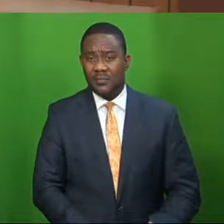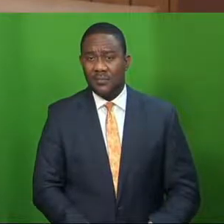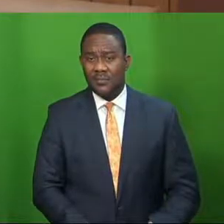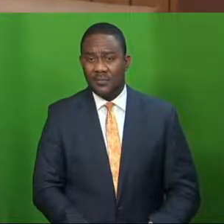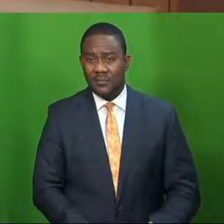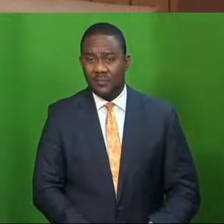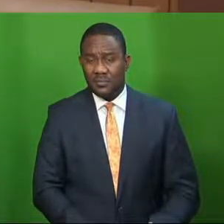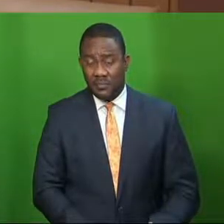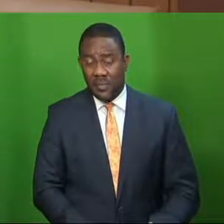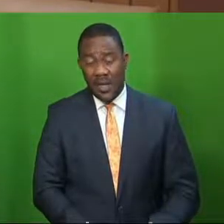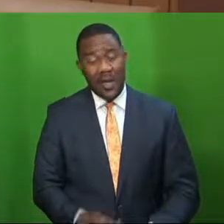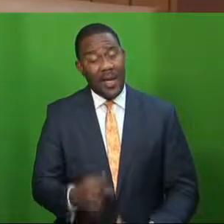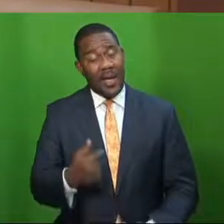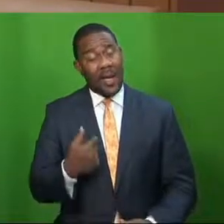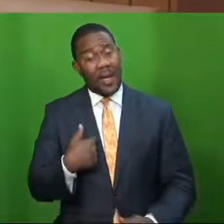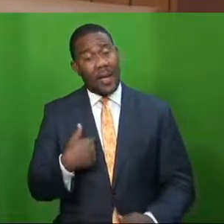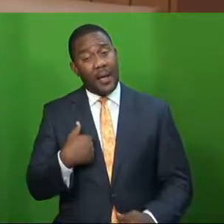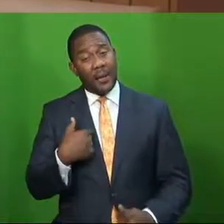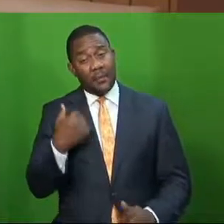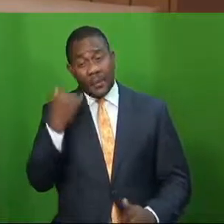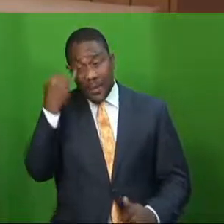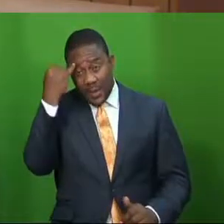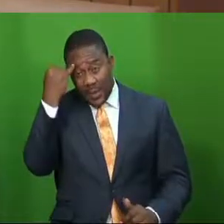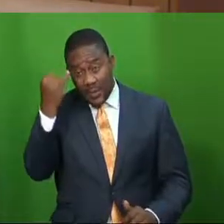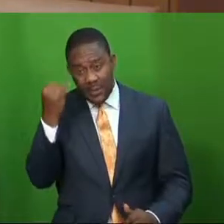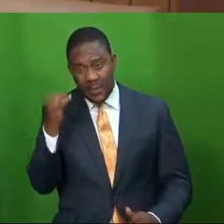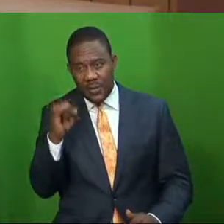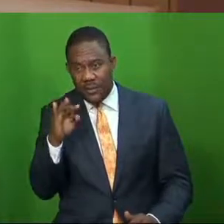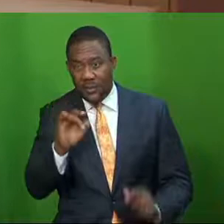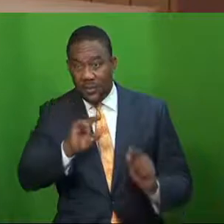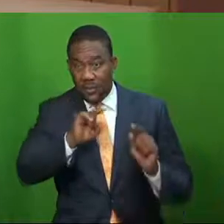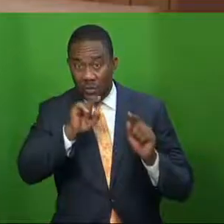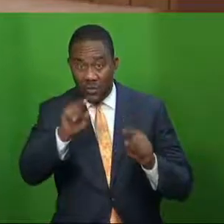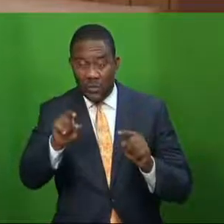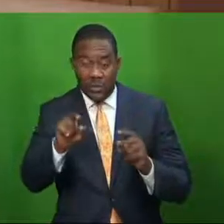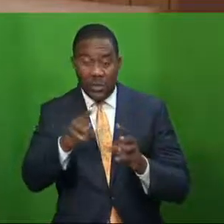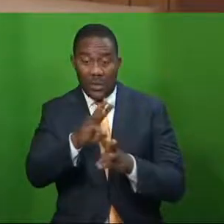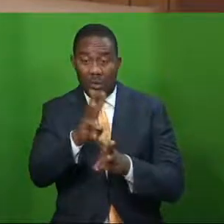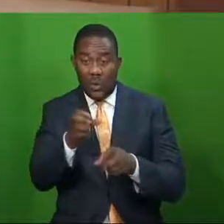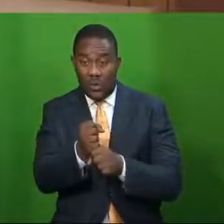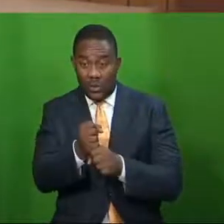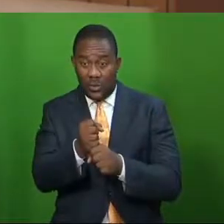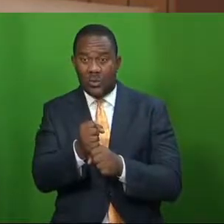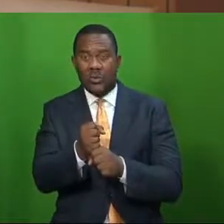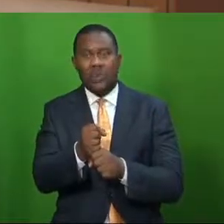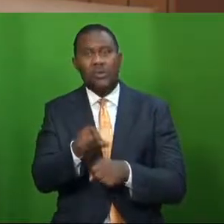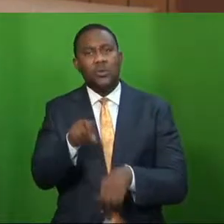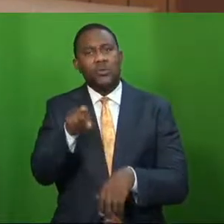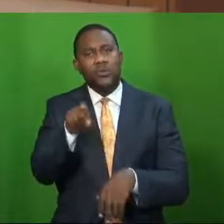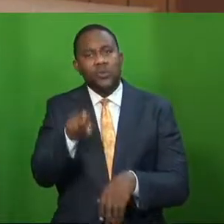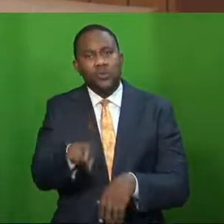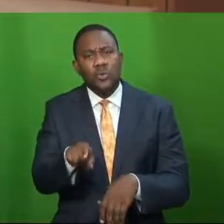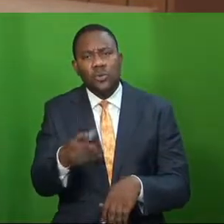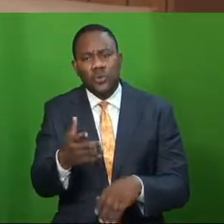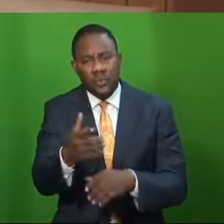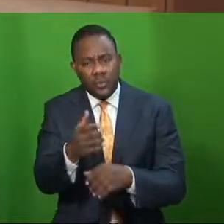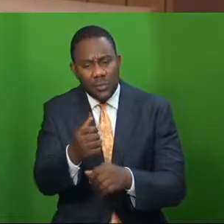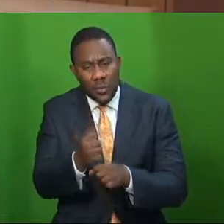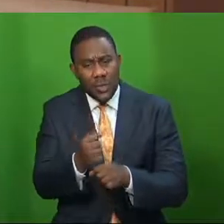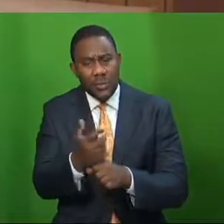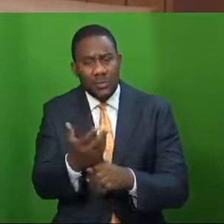of the opinion that when we go for the workshop at Adan, we should be able to get